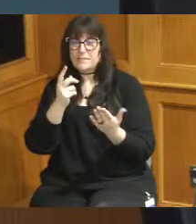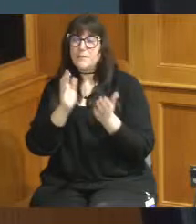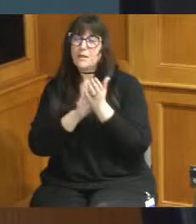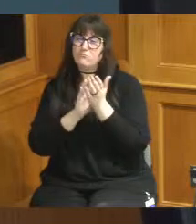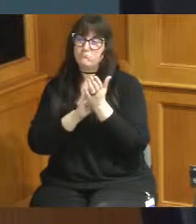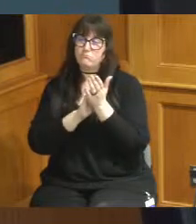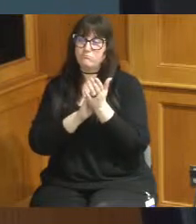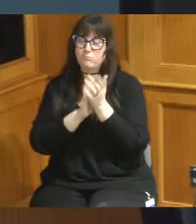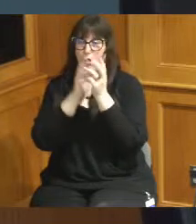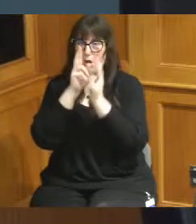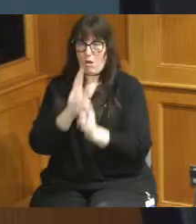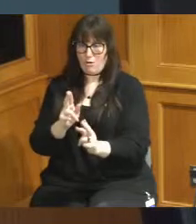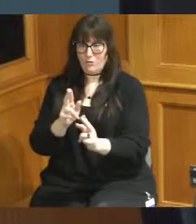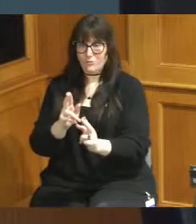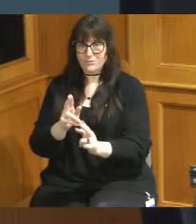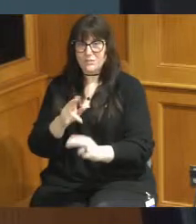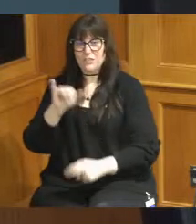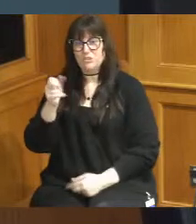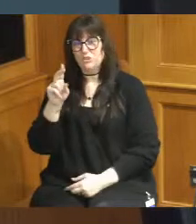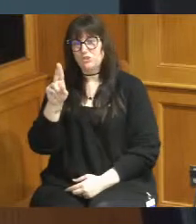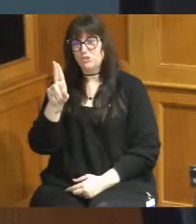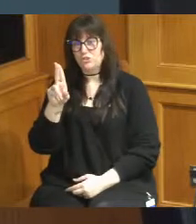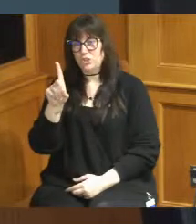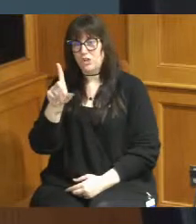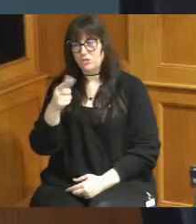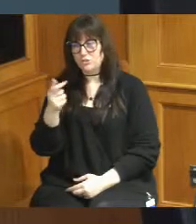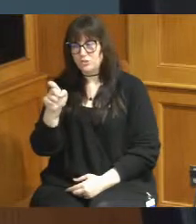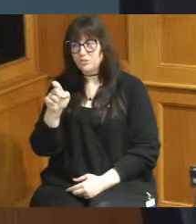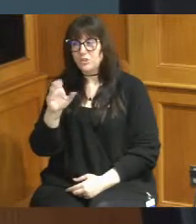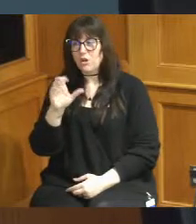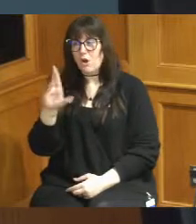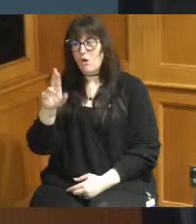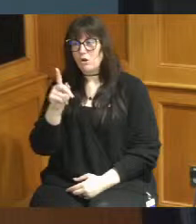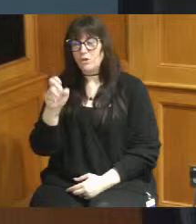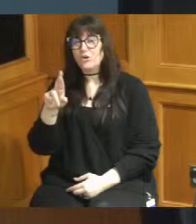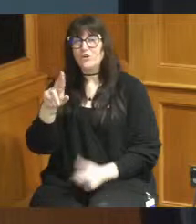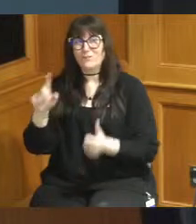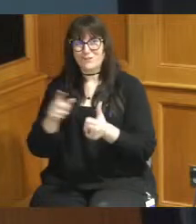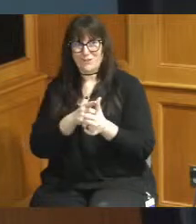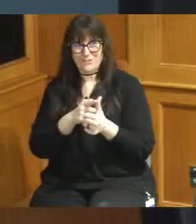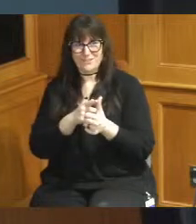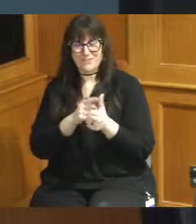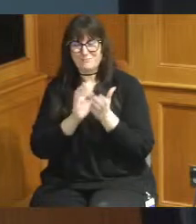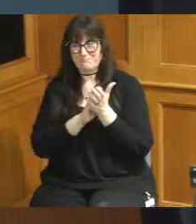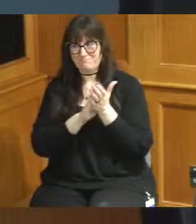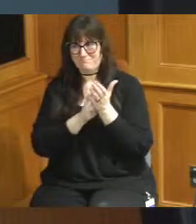and recognized. And Judge Trotter, you're first. Lucky you, huh?